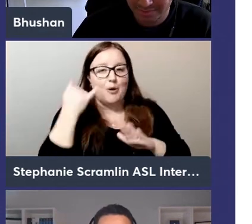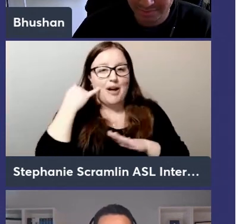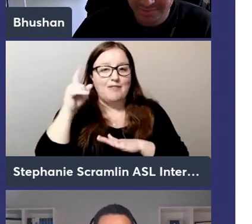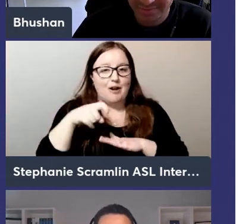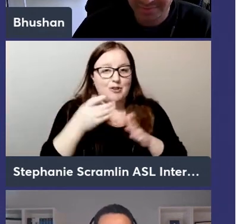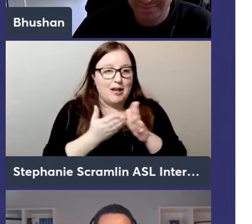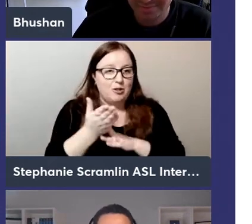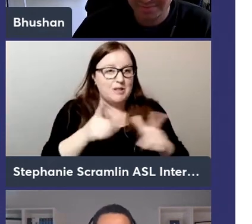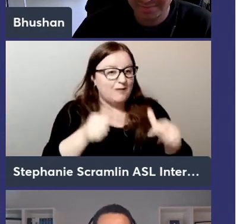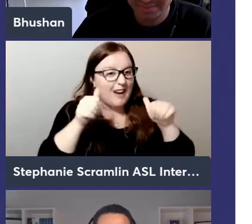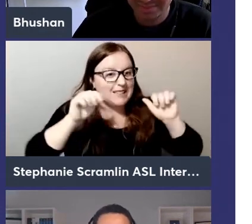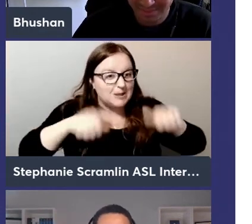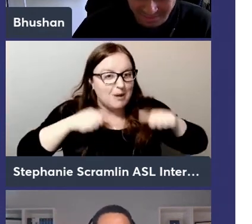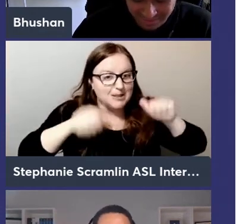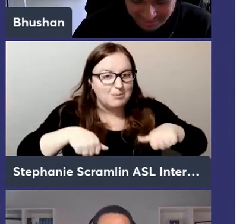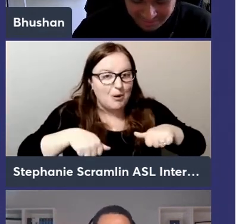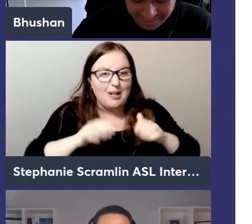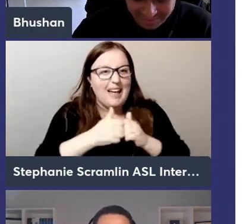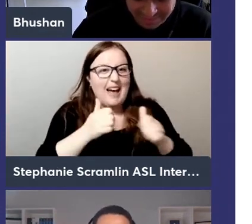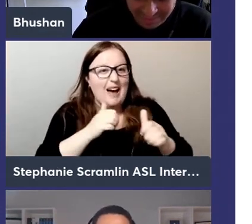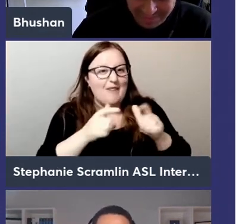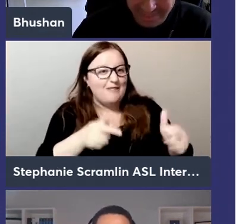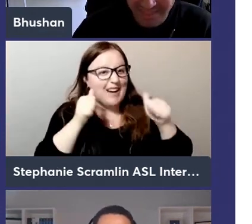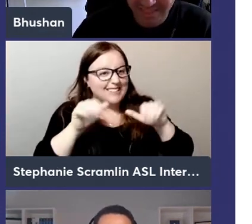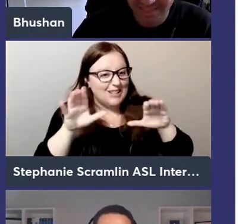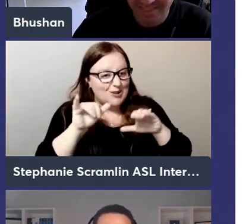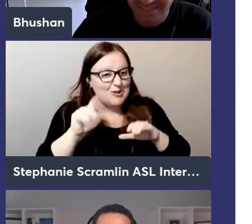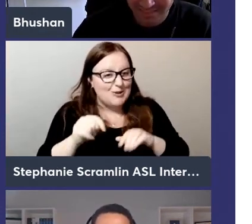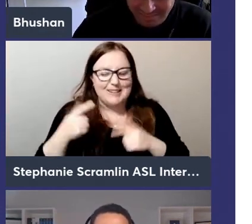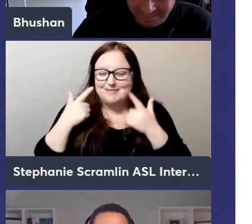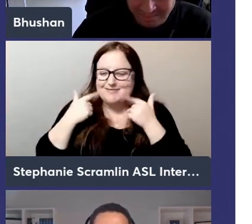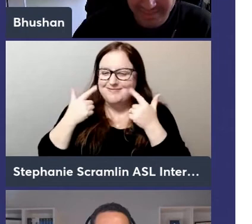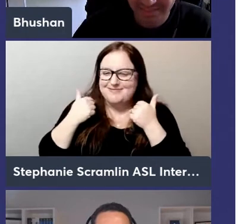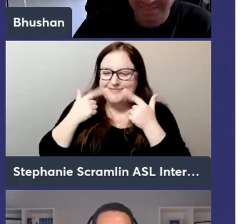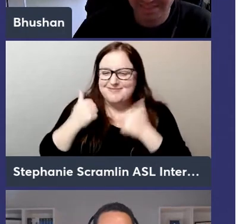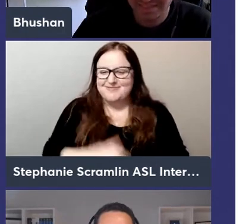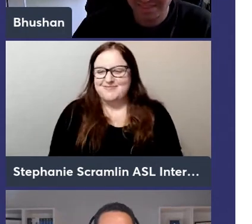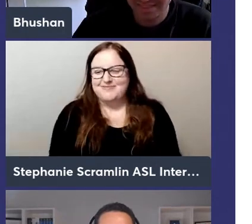through it as fast as possible, how fast can you actually do it?